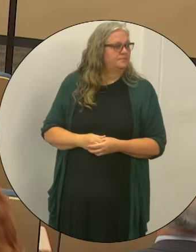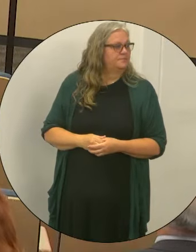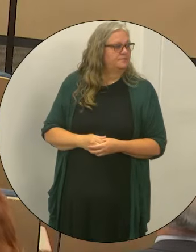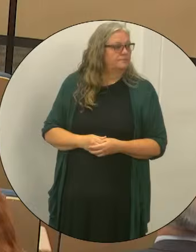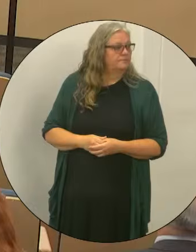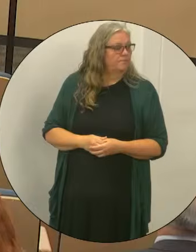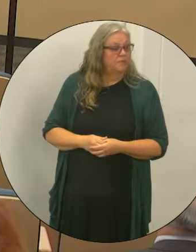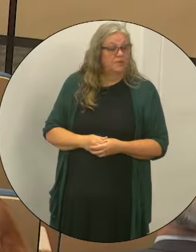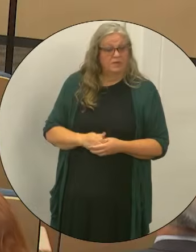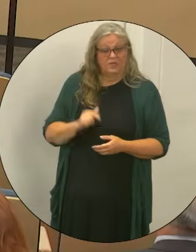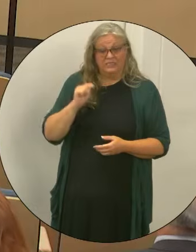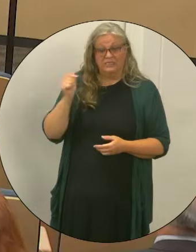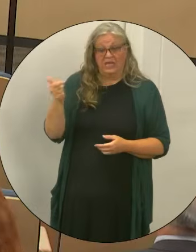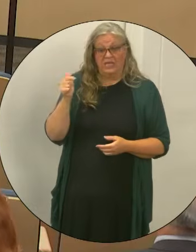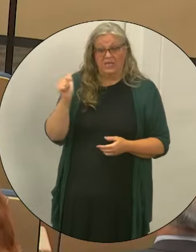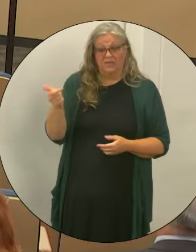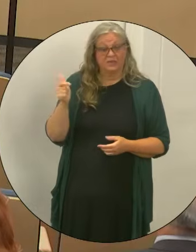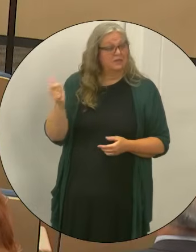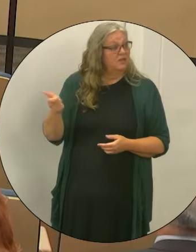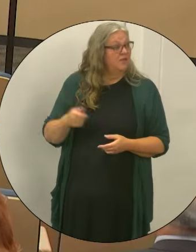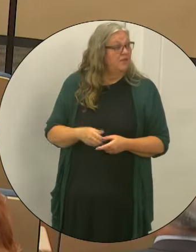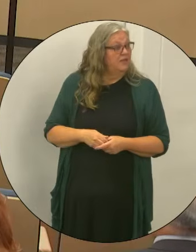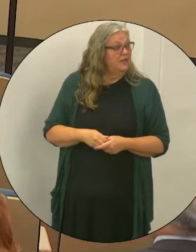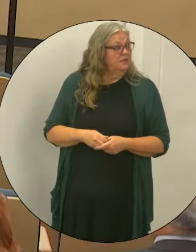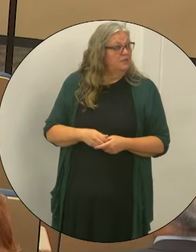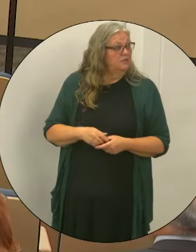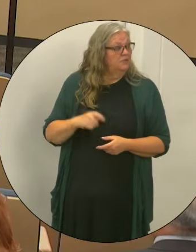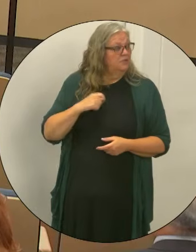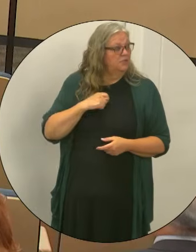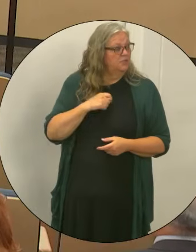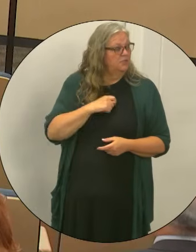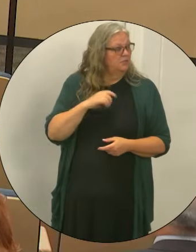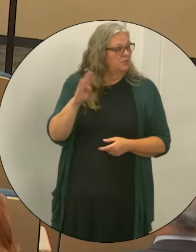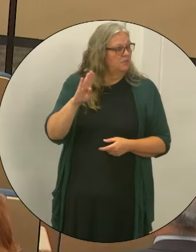Do I have a second? Trustee Bustamante Adams, I see you on there.